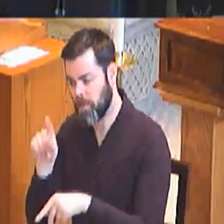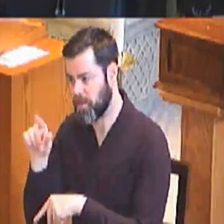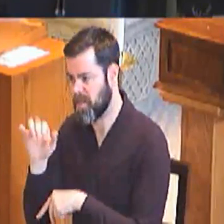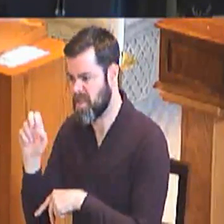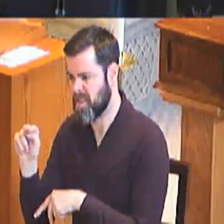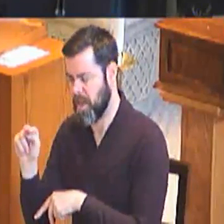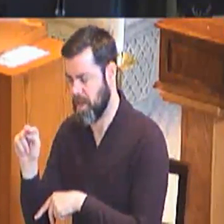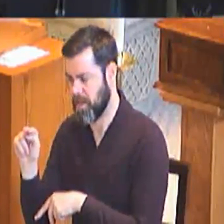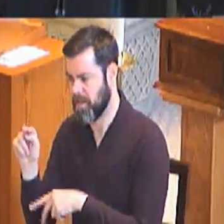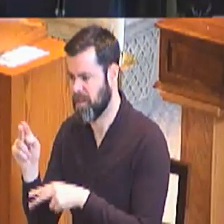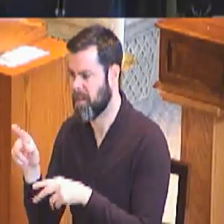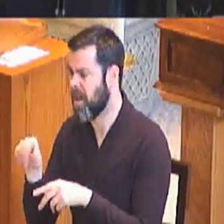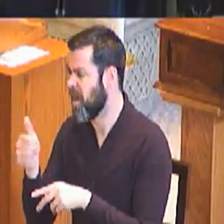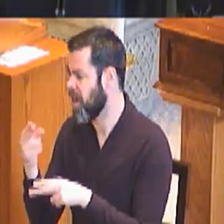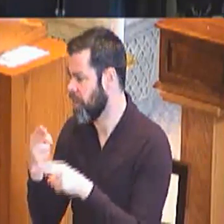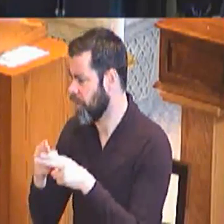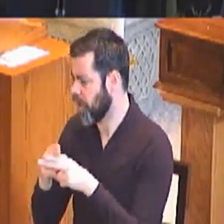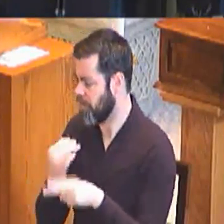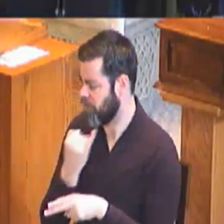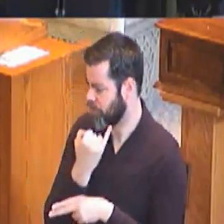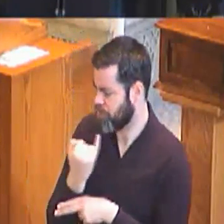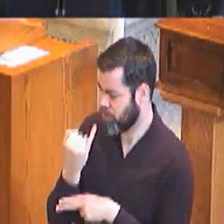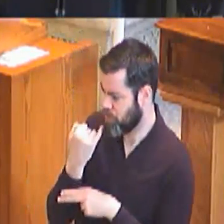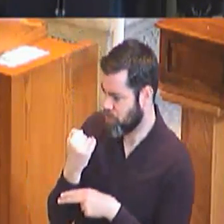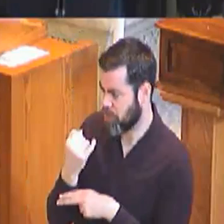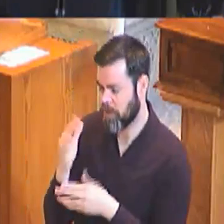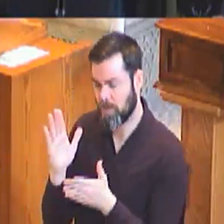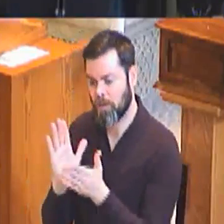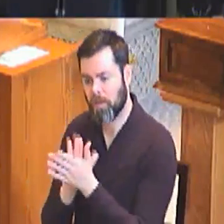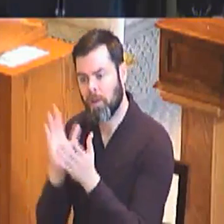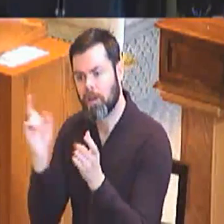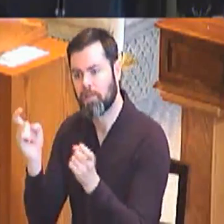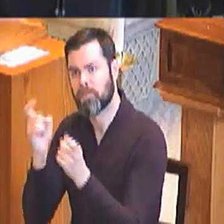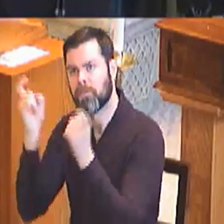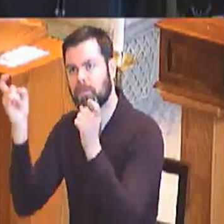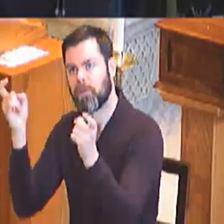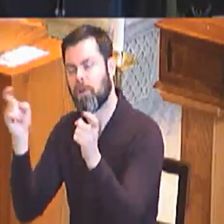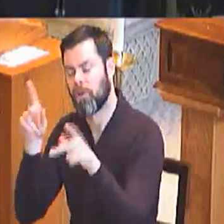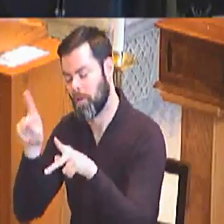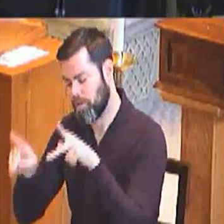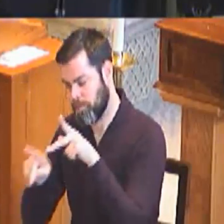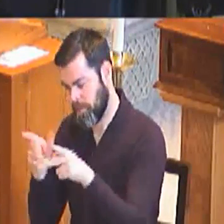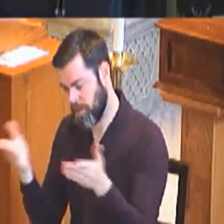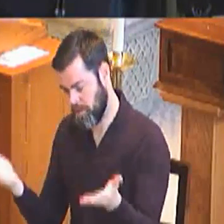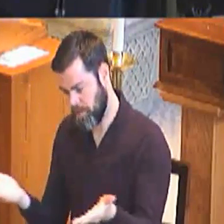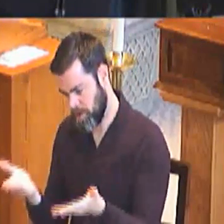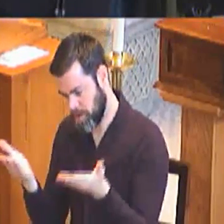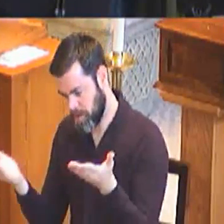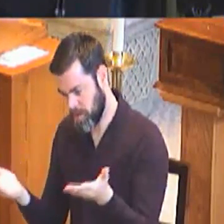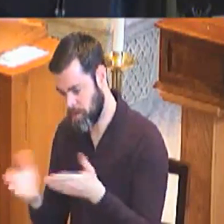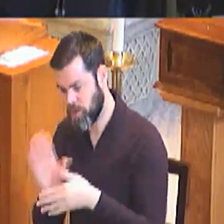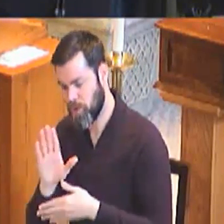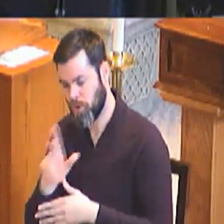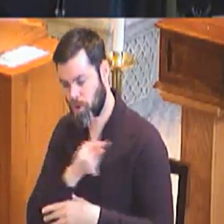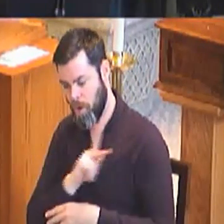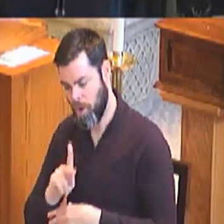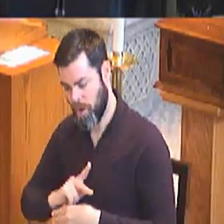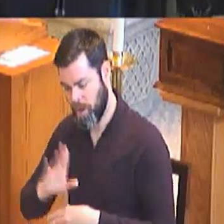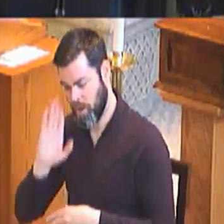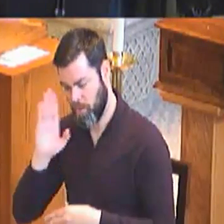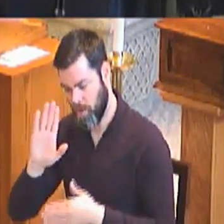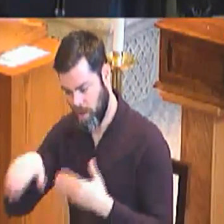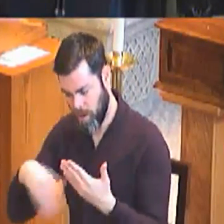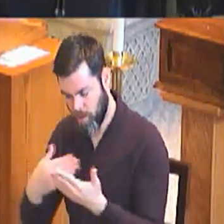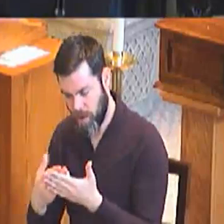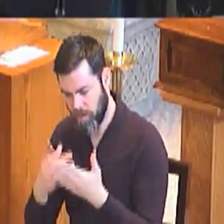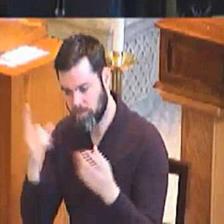O daughter Zion. Shout aloud, O daughter Jerusalem. Lo, your king comes to you triumphant